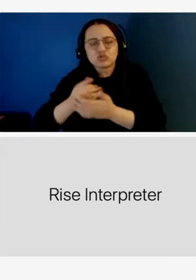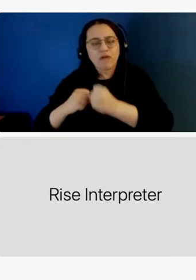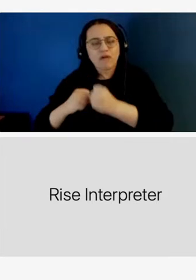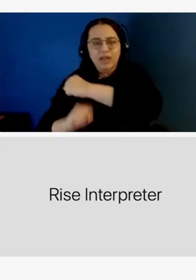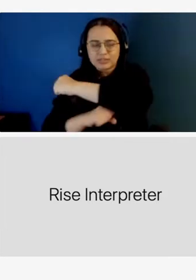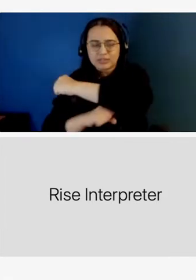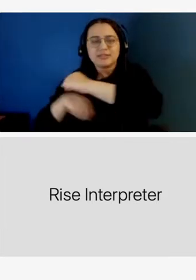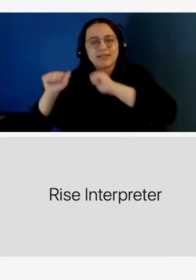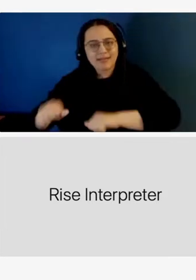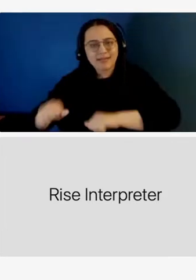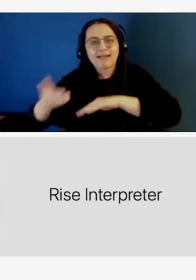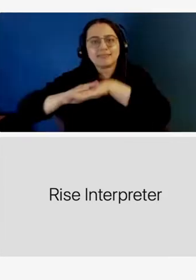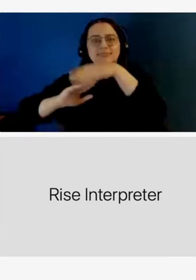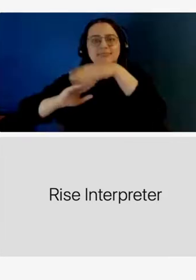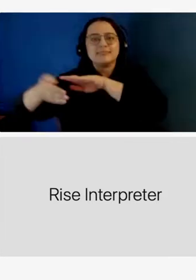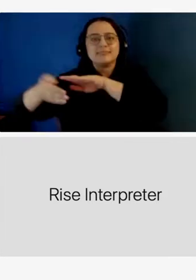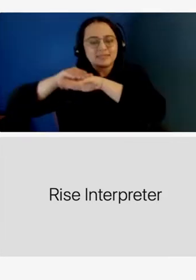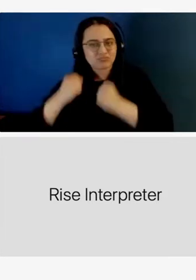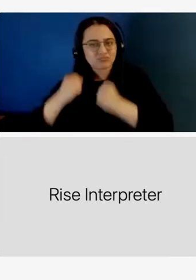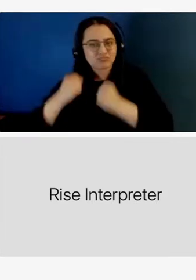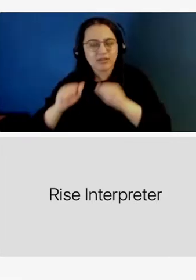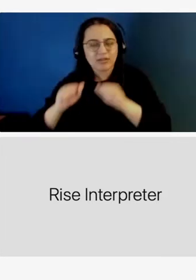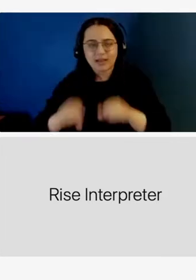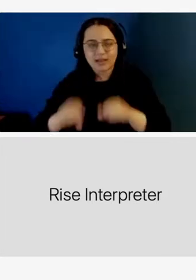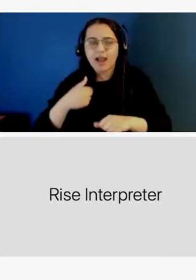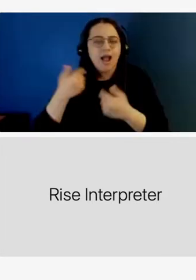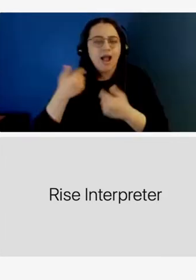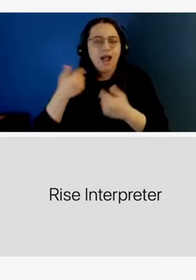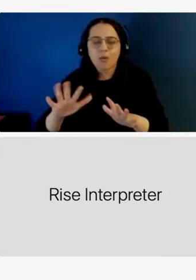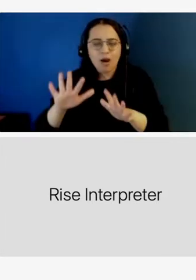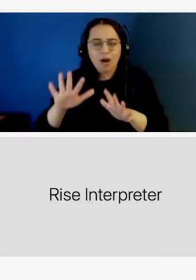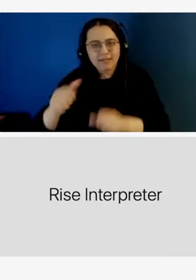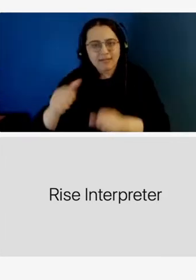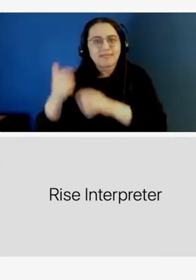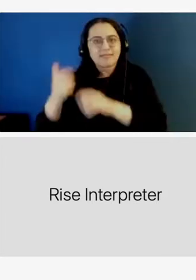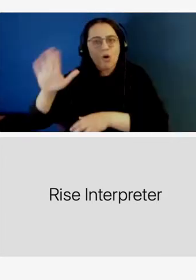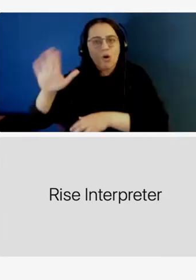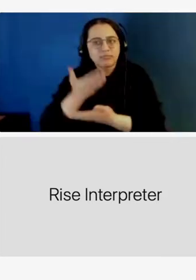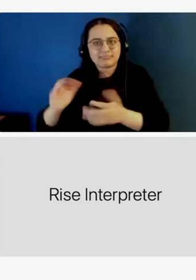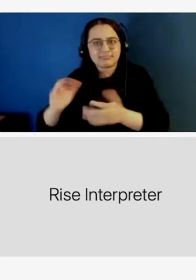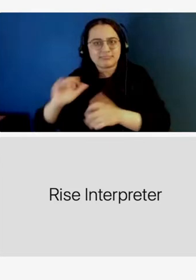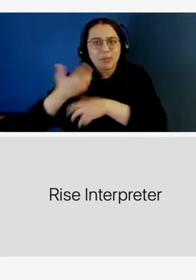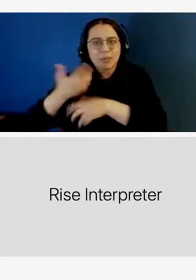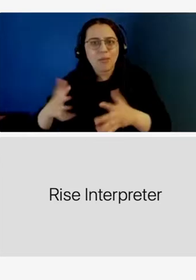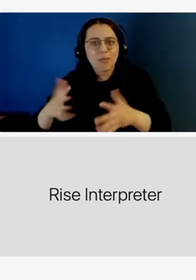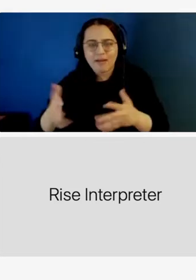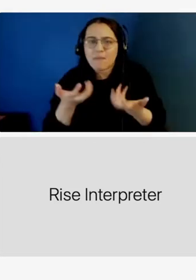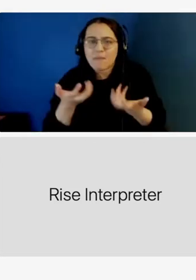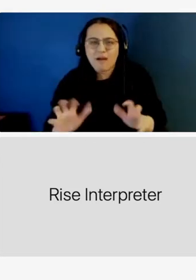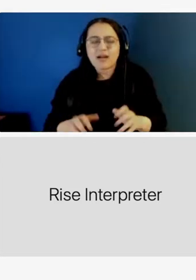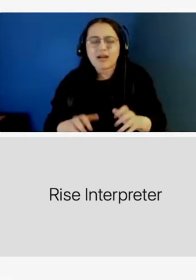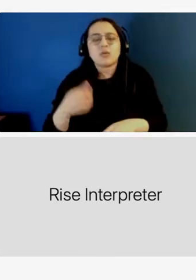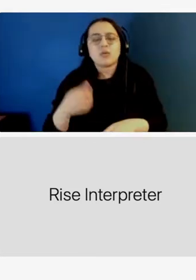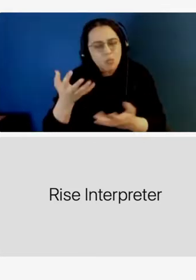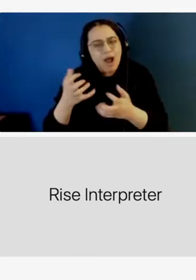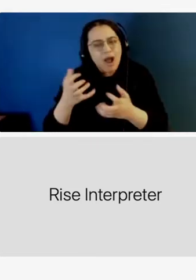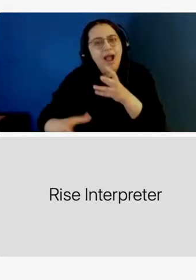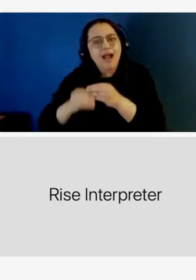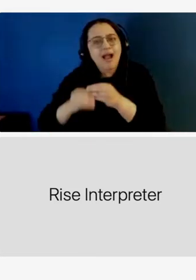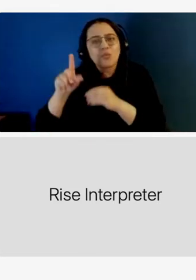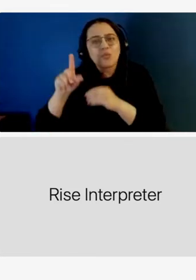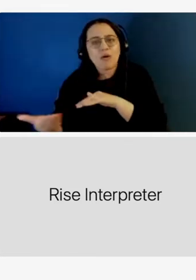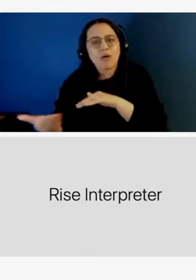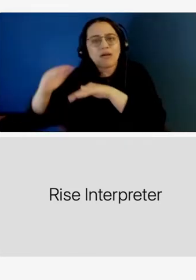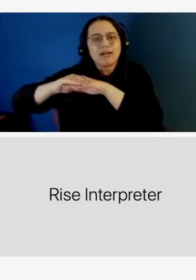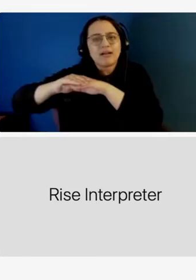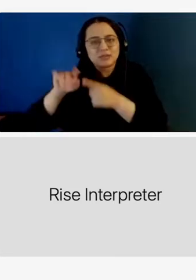anything that they have done before. Our job is to just add one layer to what has been done so that way our kids can have the opportunity